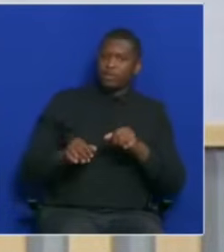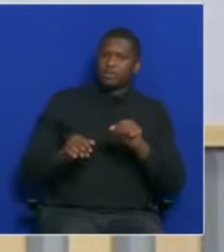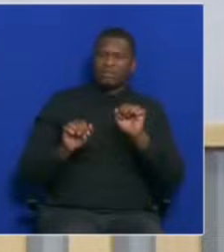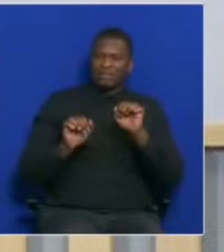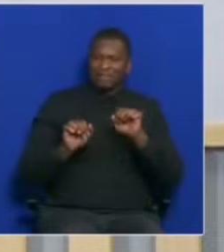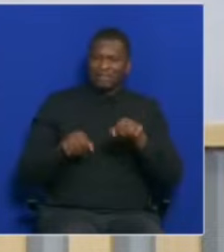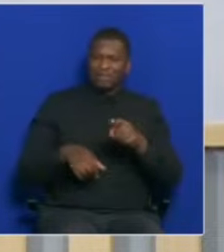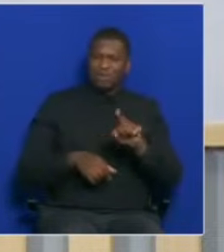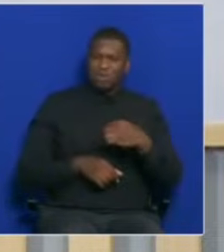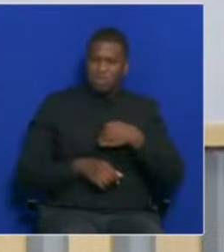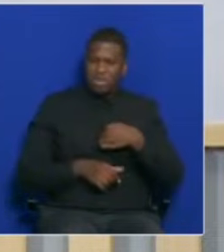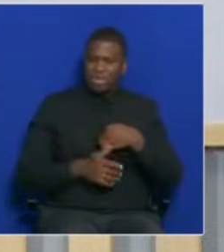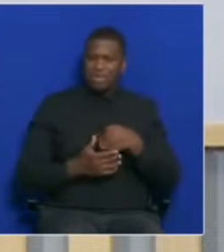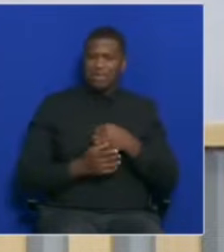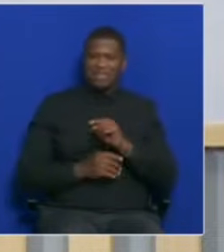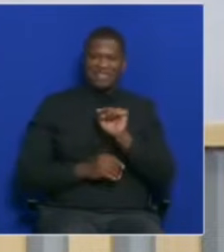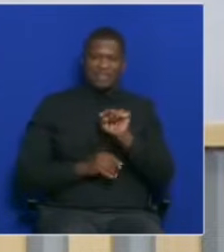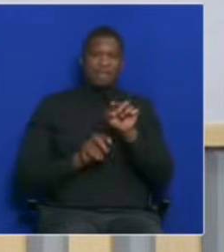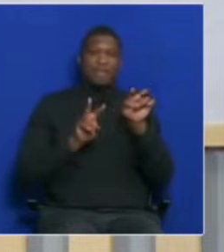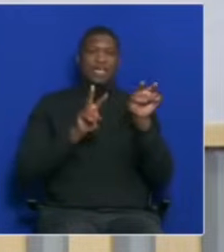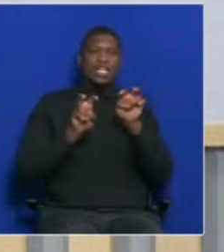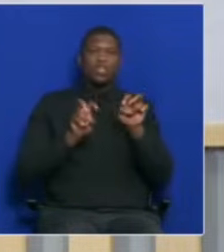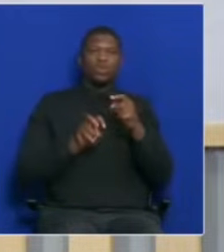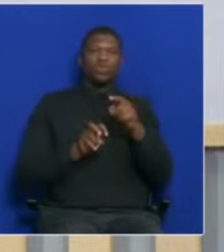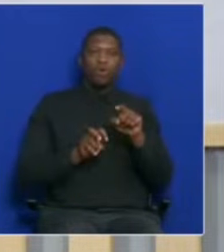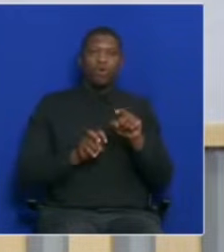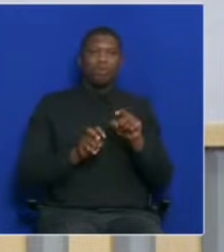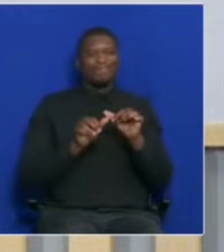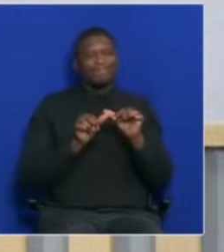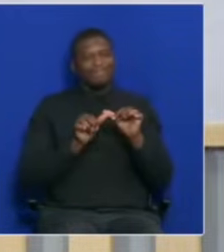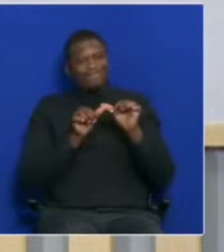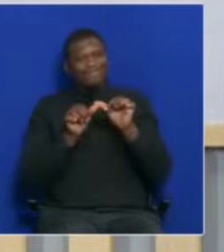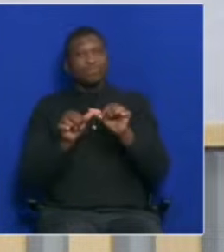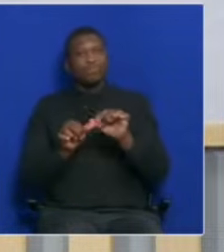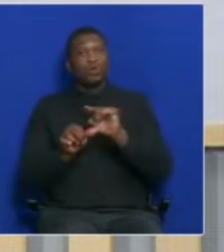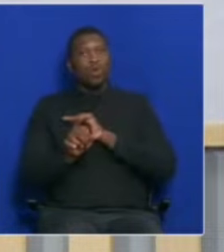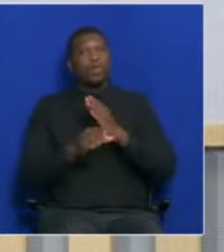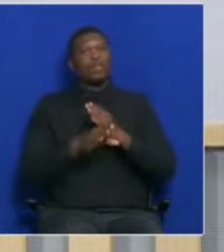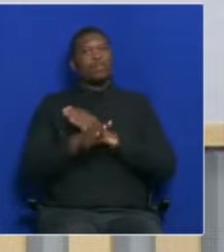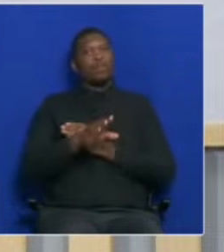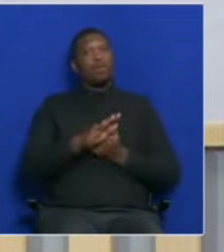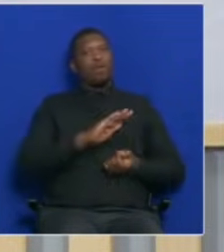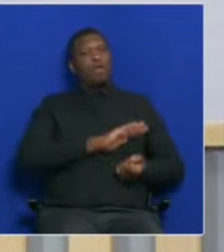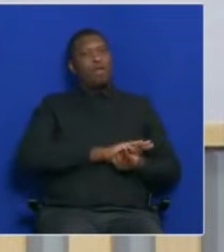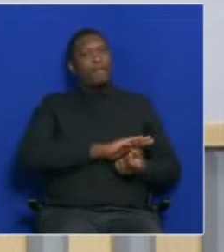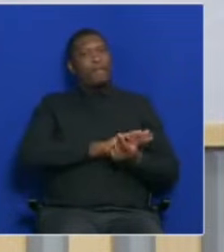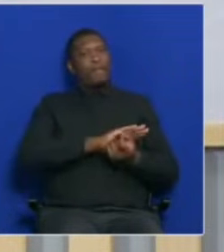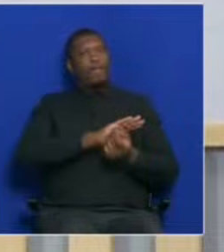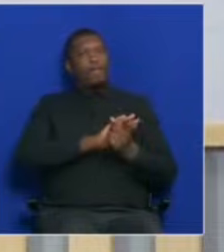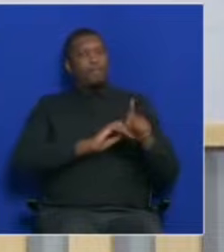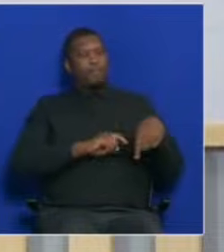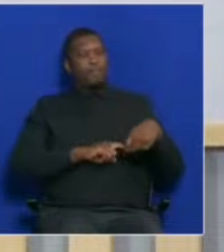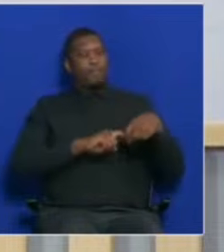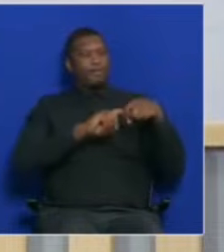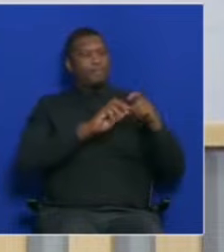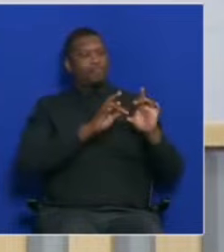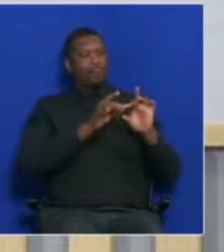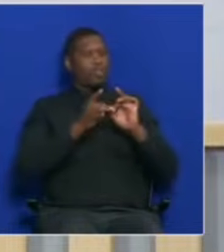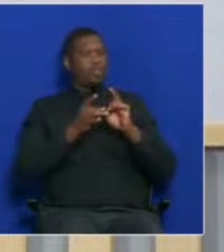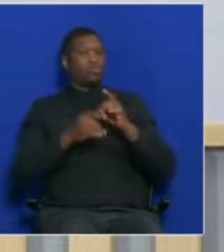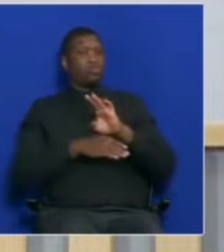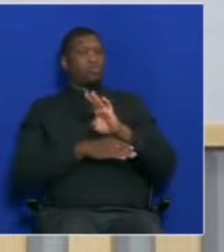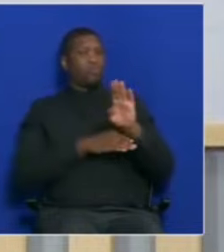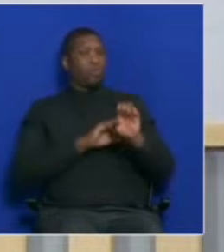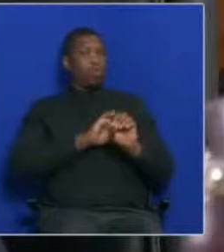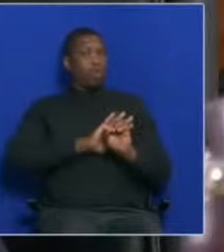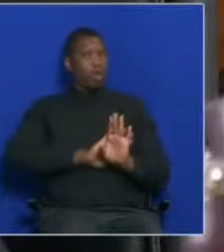was the issue of furthering what had been parked in relation to the Blue Lights matter. But you are